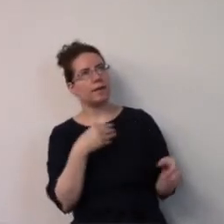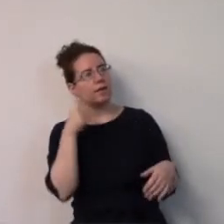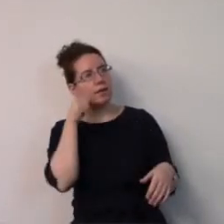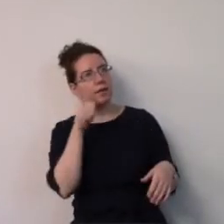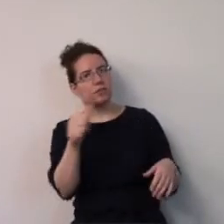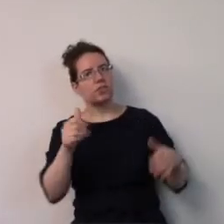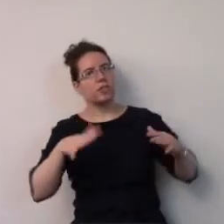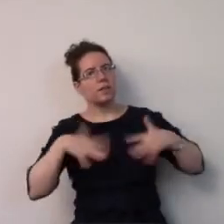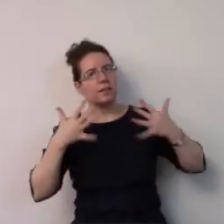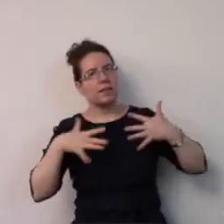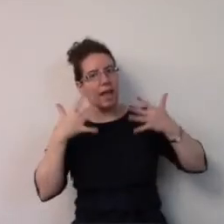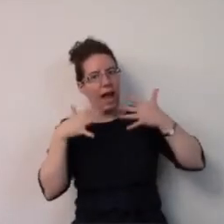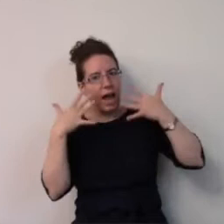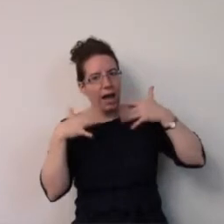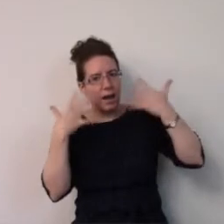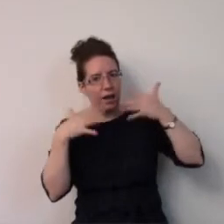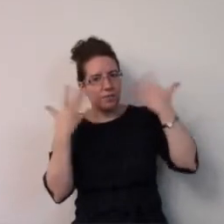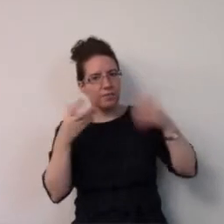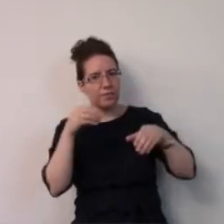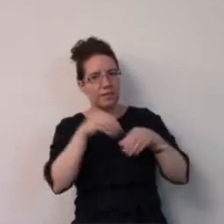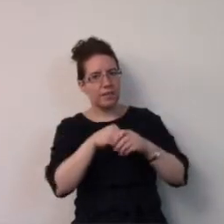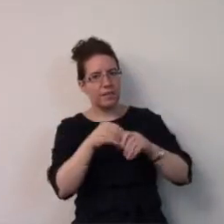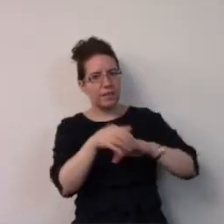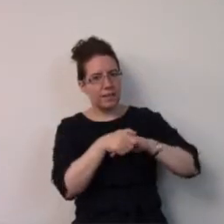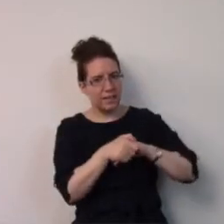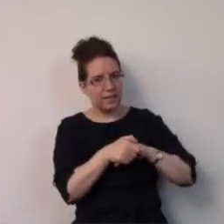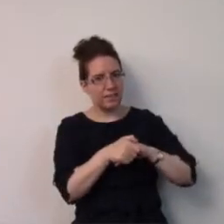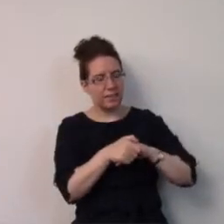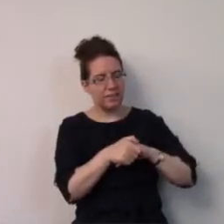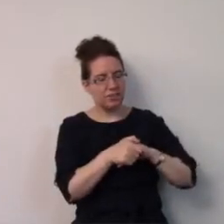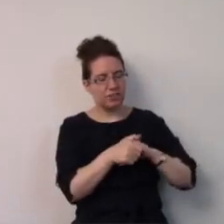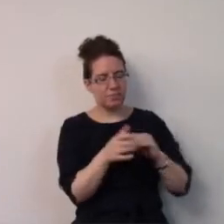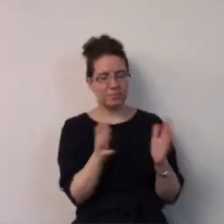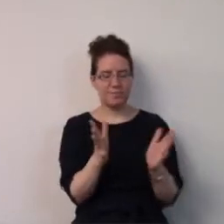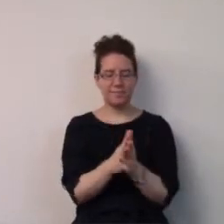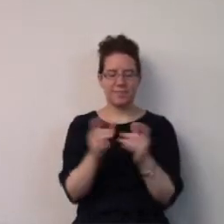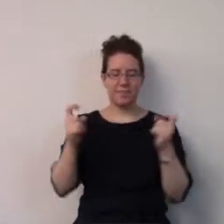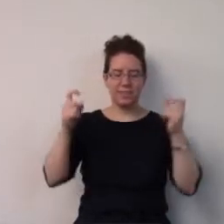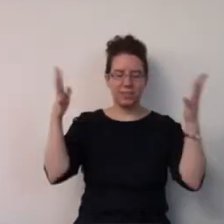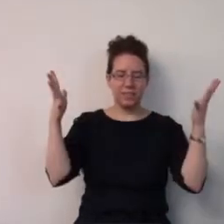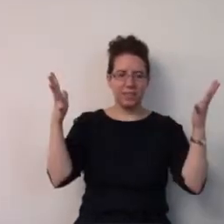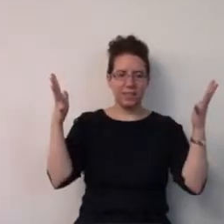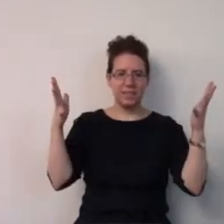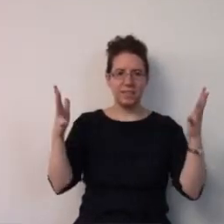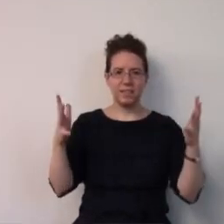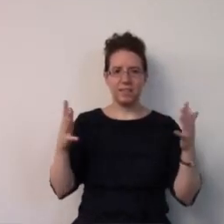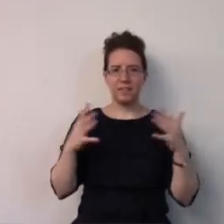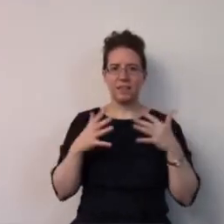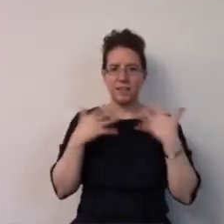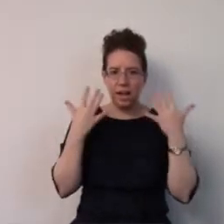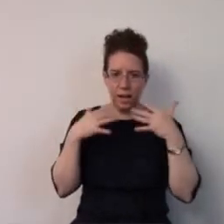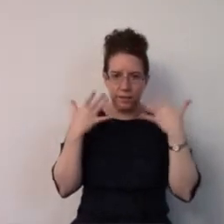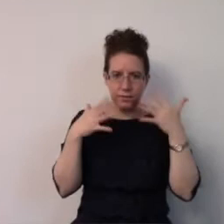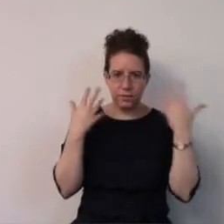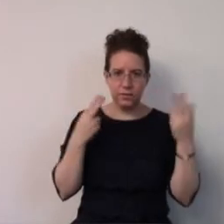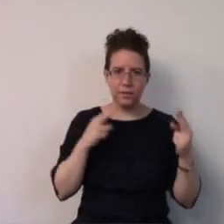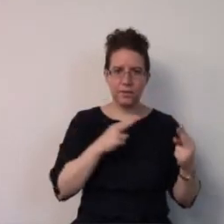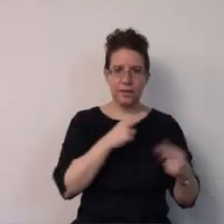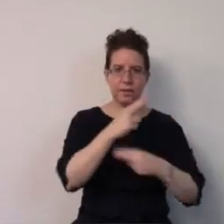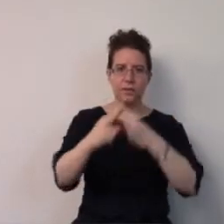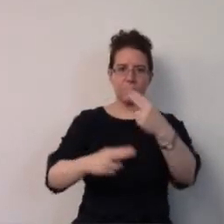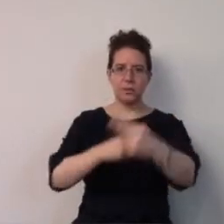Hallelujah. Laughter is a universal language. You can laugh in any language, and it will be